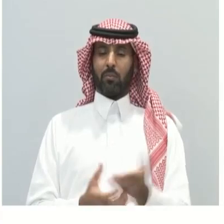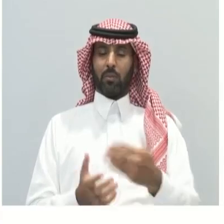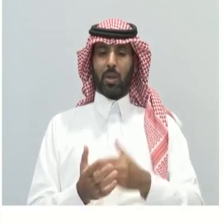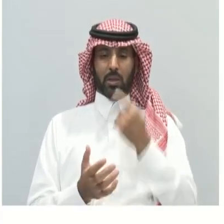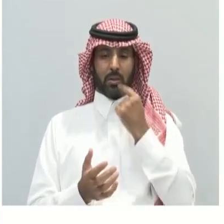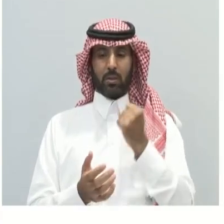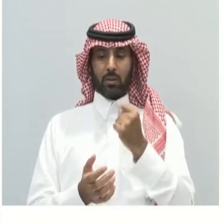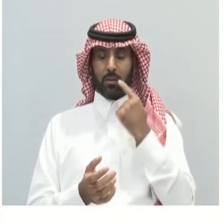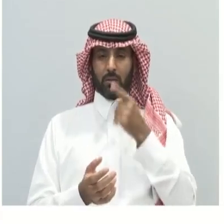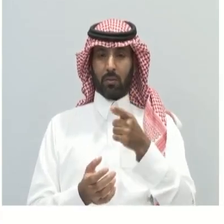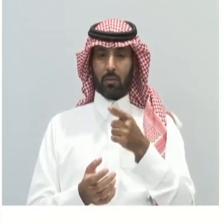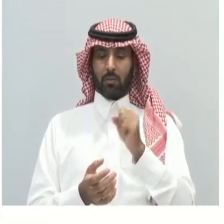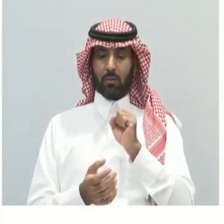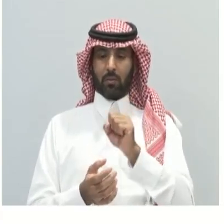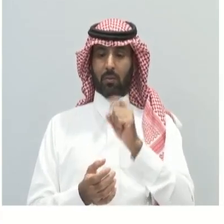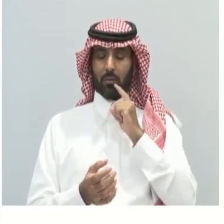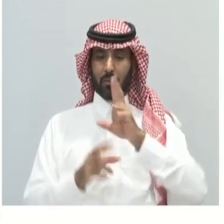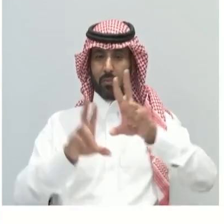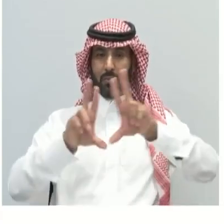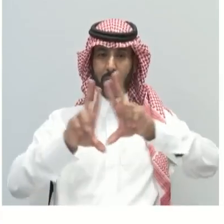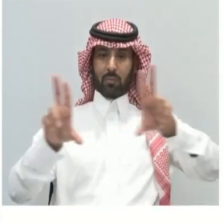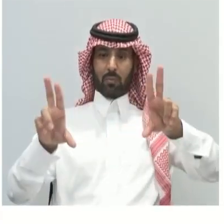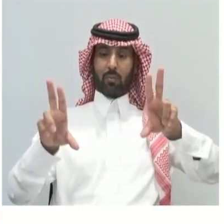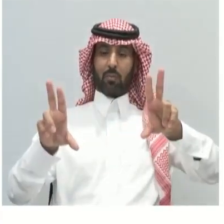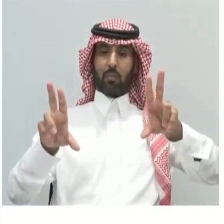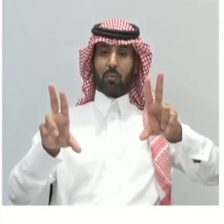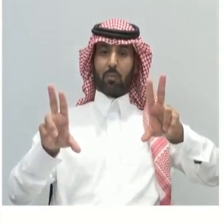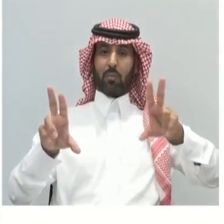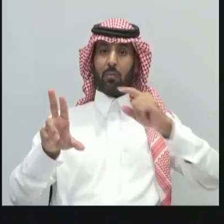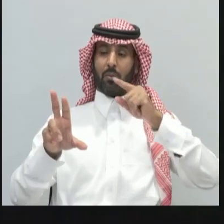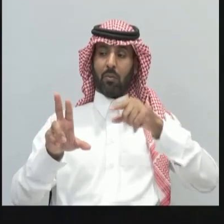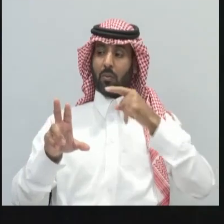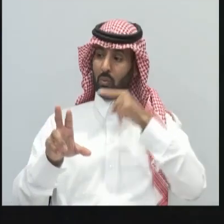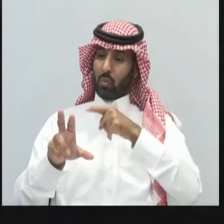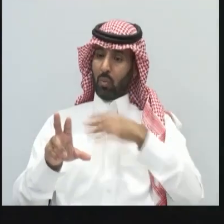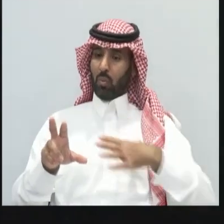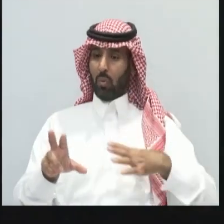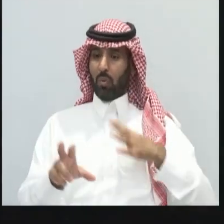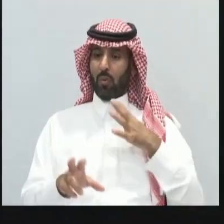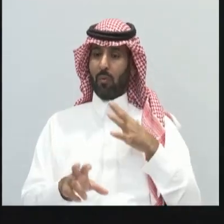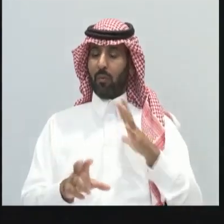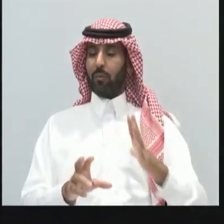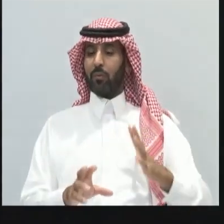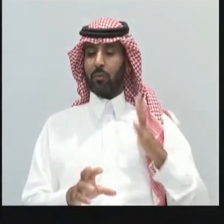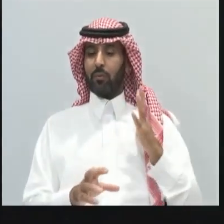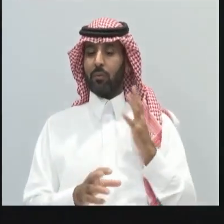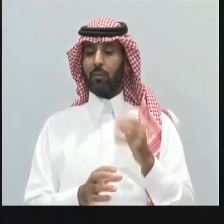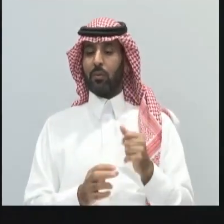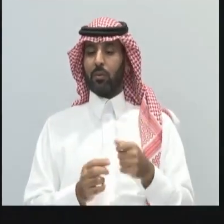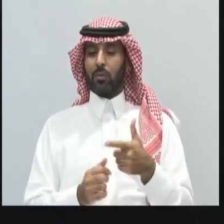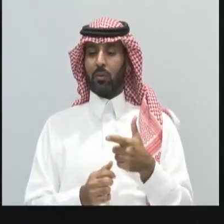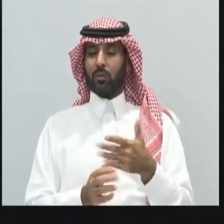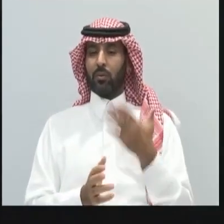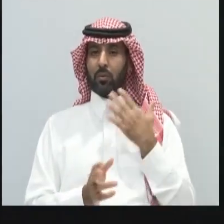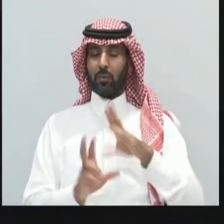years, if you had a plasma TV, this gives a sign that you are rich, you have